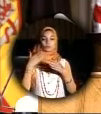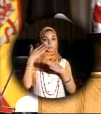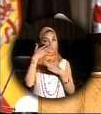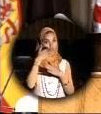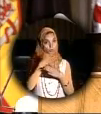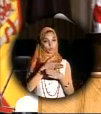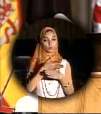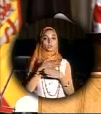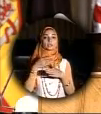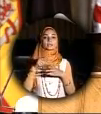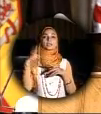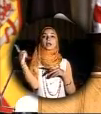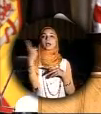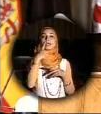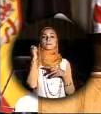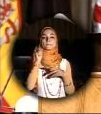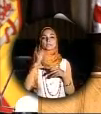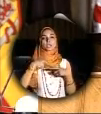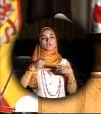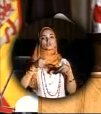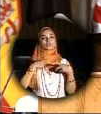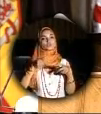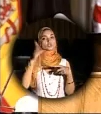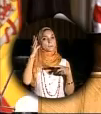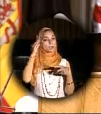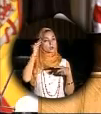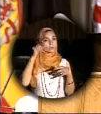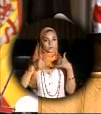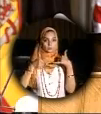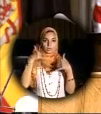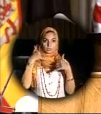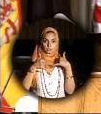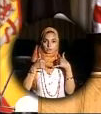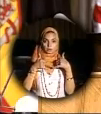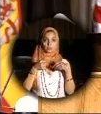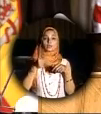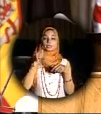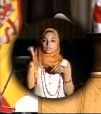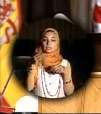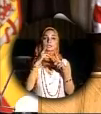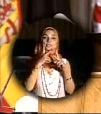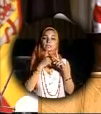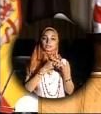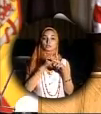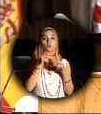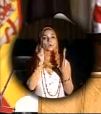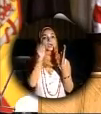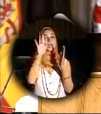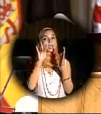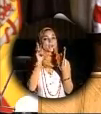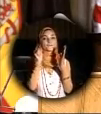accessibility to technology to people at home, home users, in the healthcare, for patients in rehabilitation